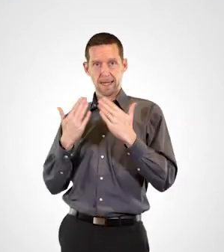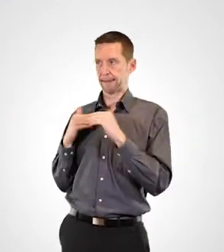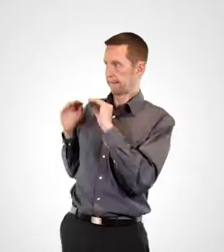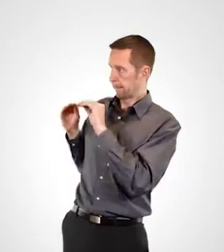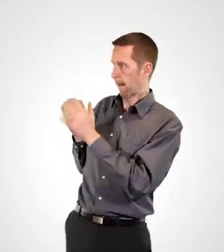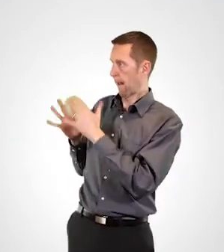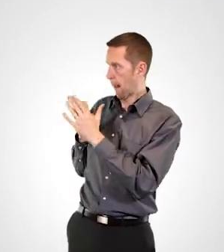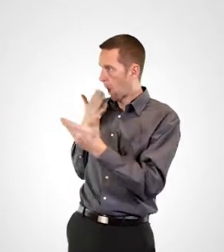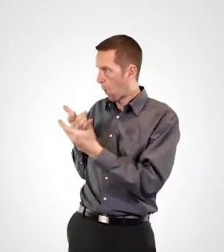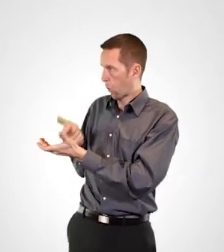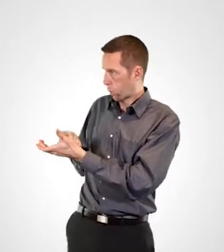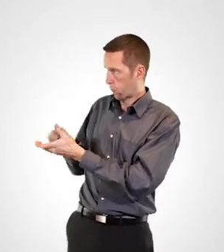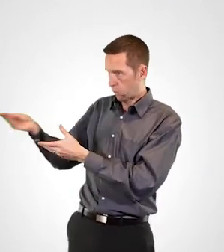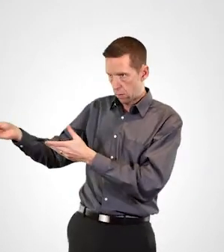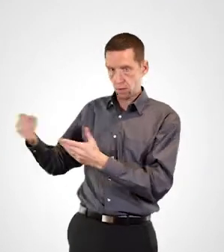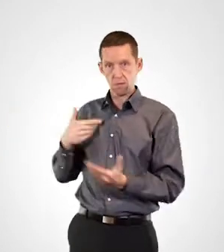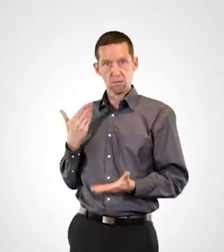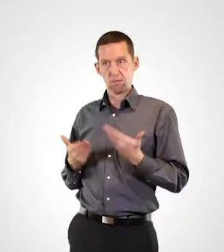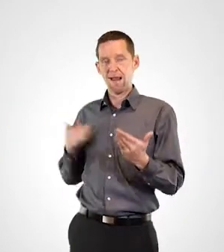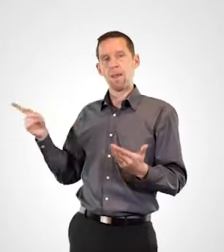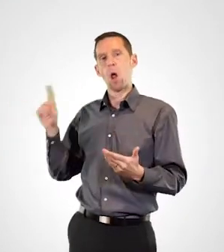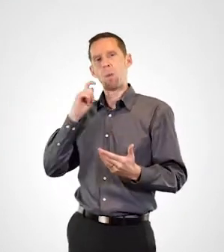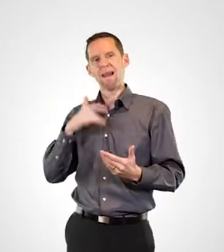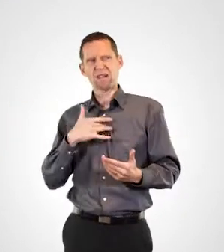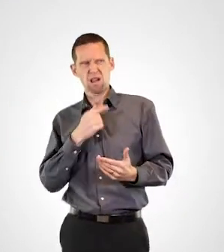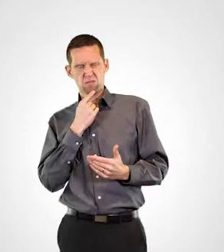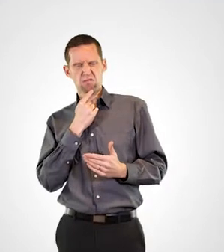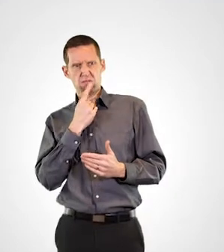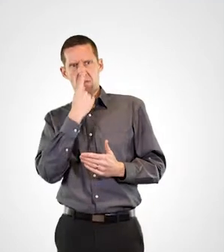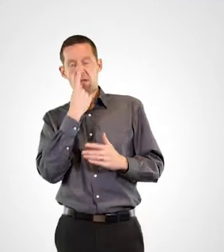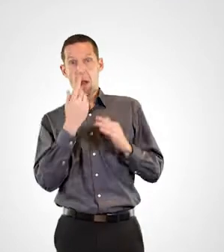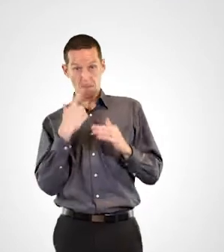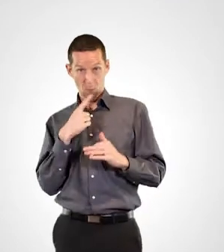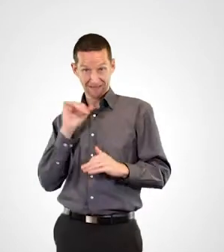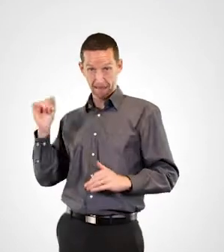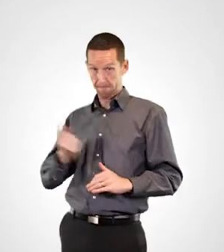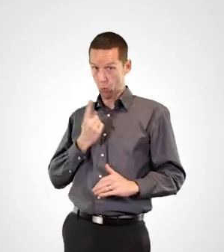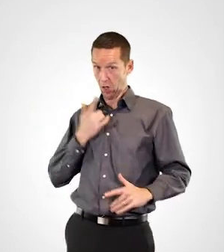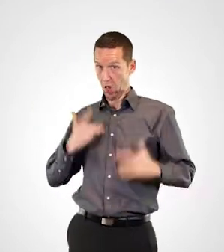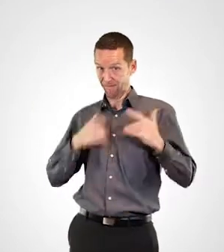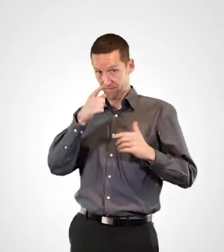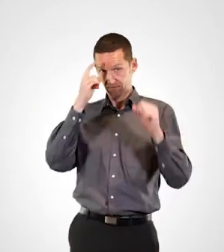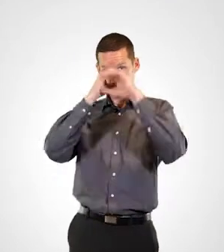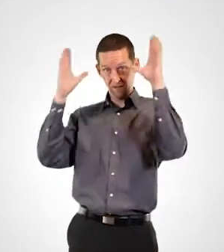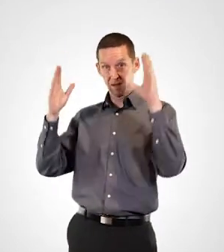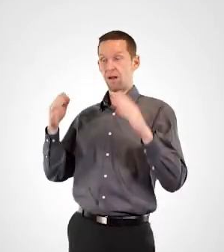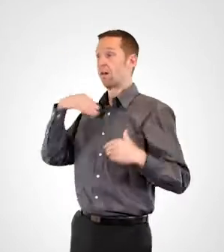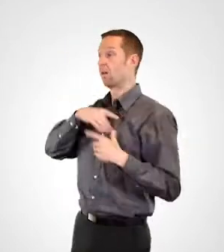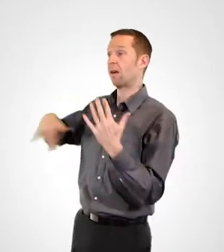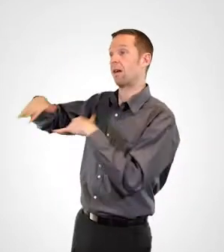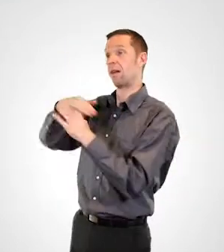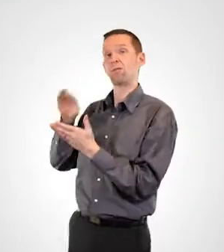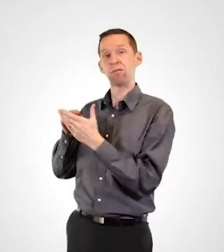day. We weren't sure whether or not parents would see it as a bit invasive because we're recording what's happening in that environment all the time. And so we started out